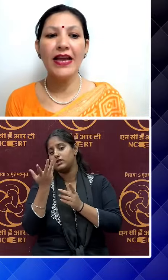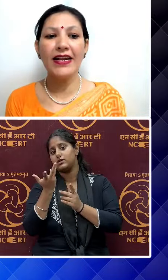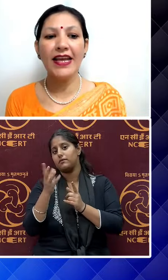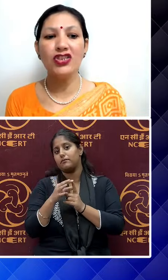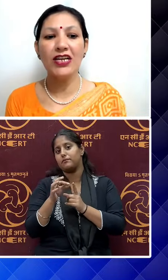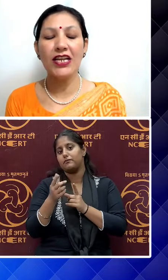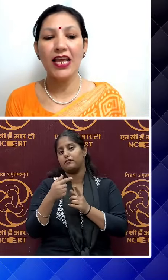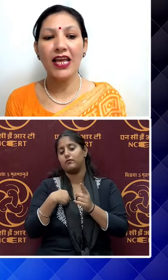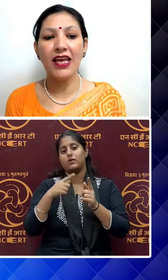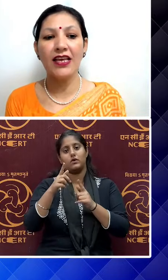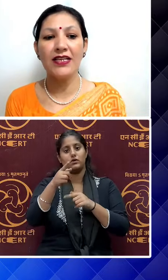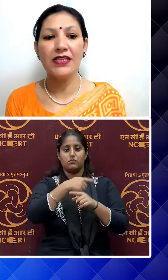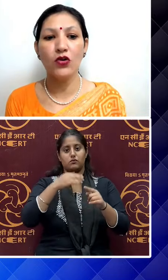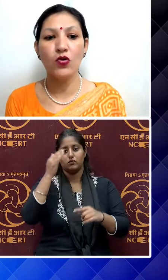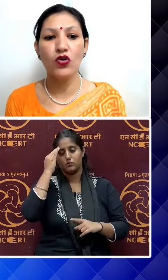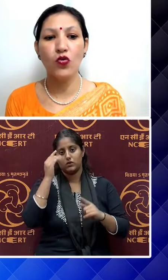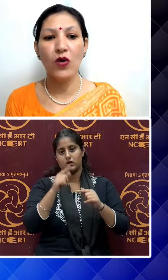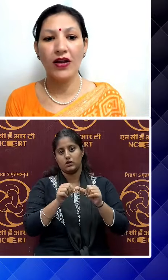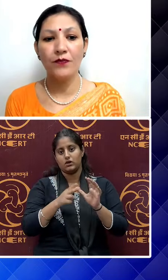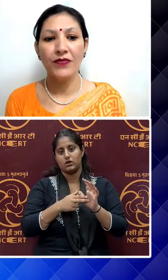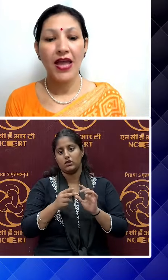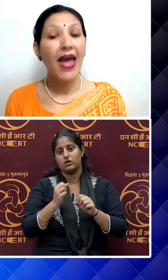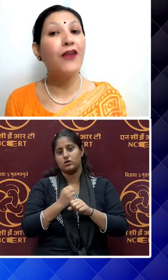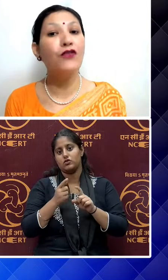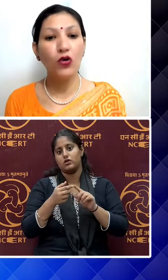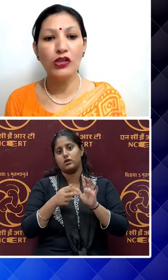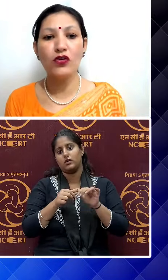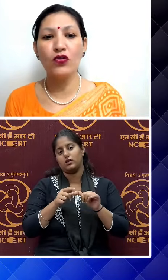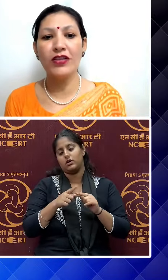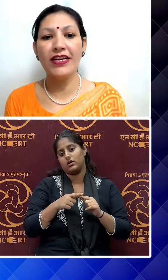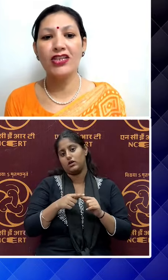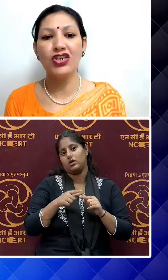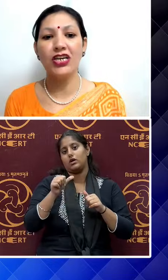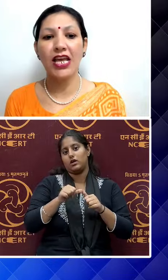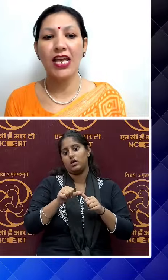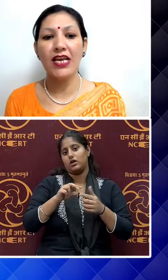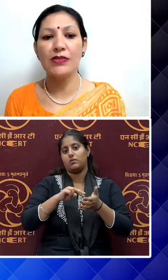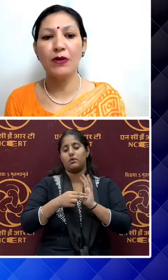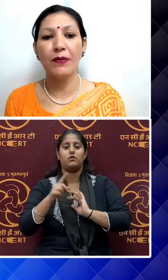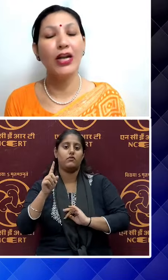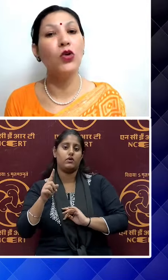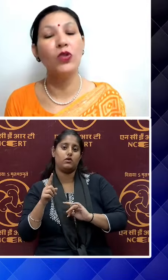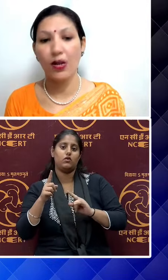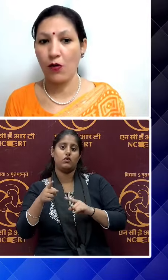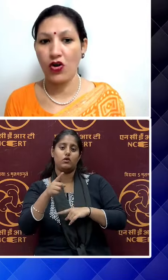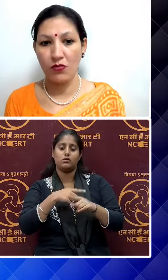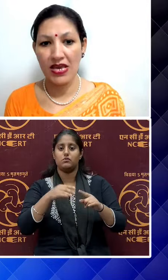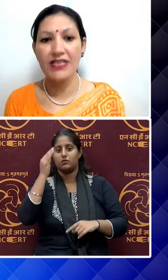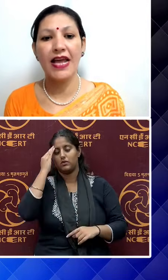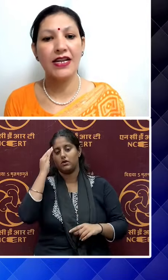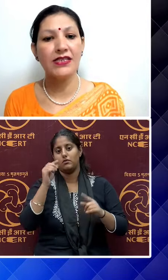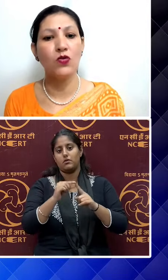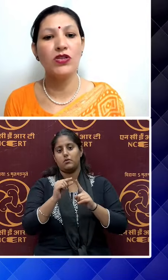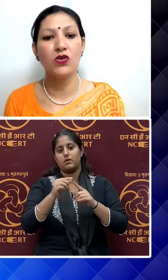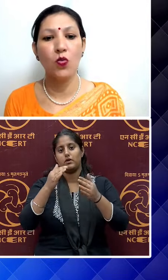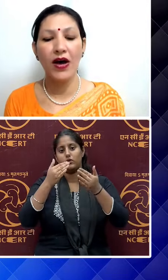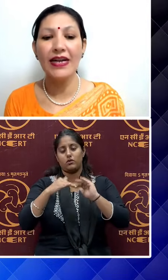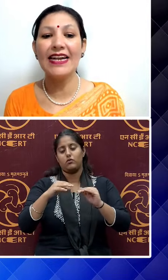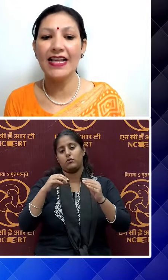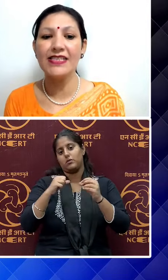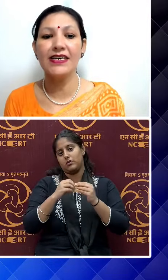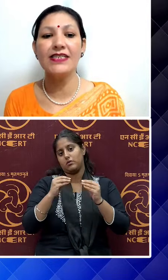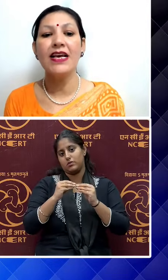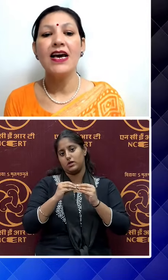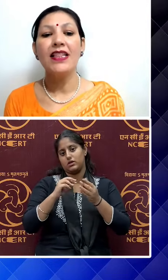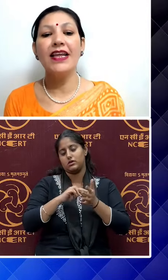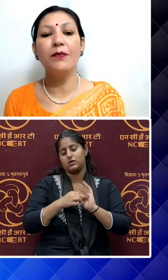know that tangent A is equal to 1, and we also know that tangent A is perpendicular upon base, that is equals to 1,